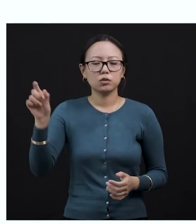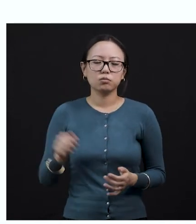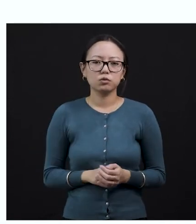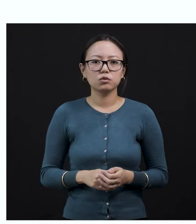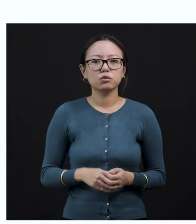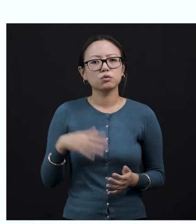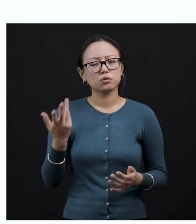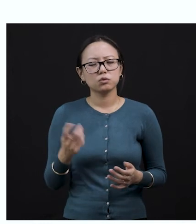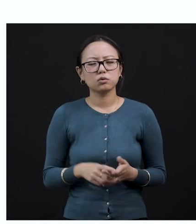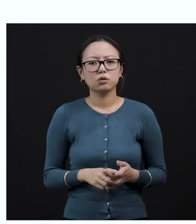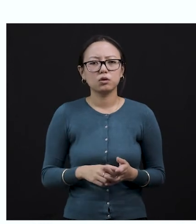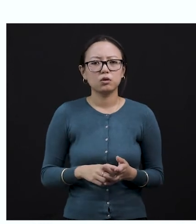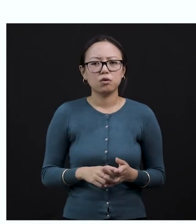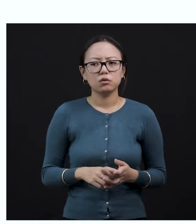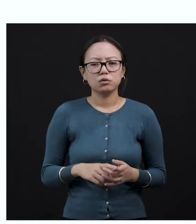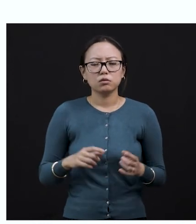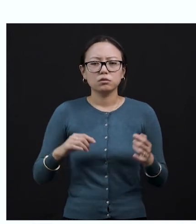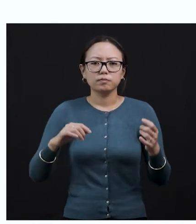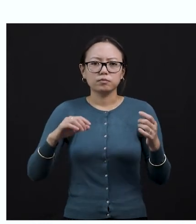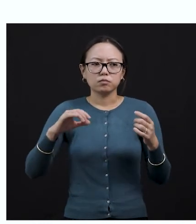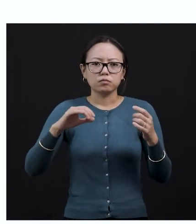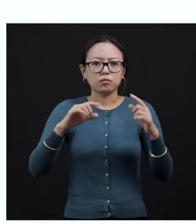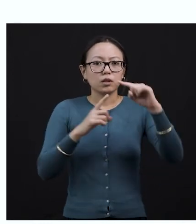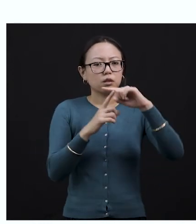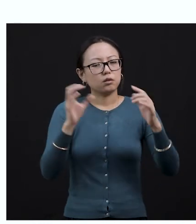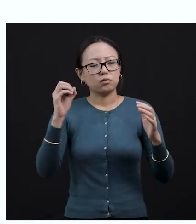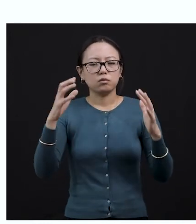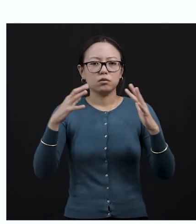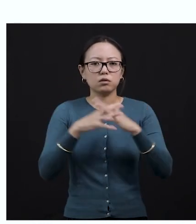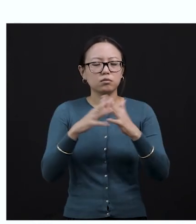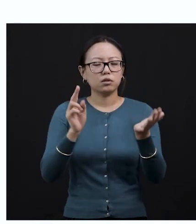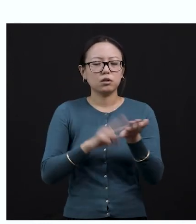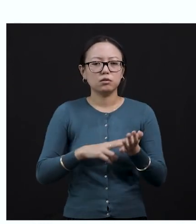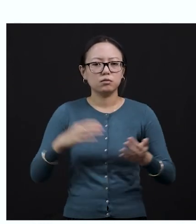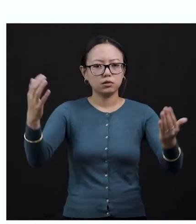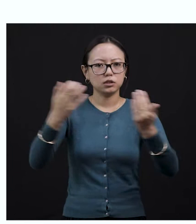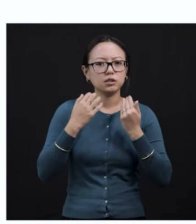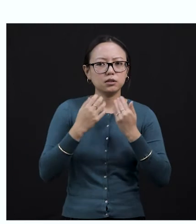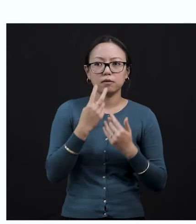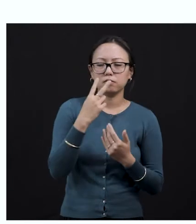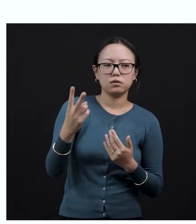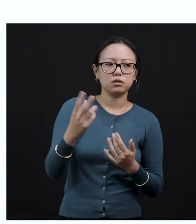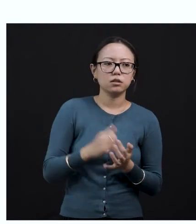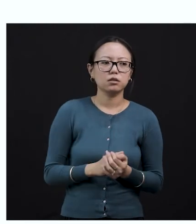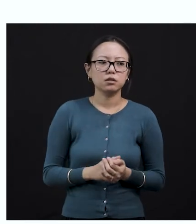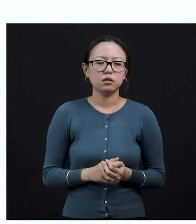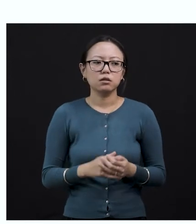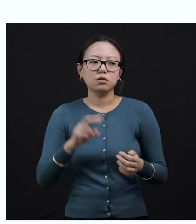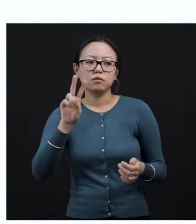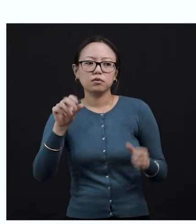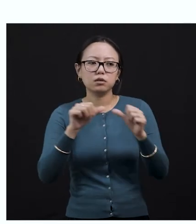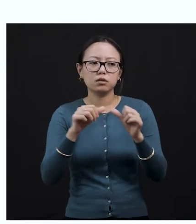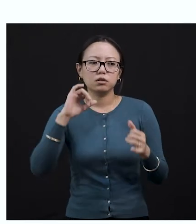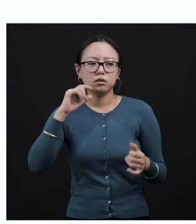Now Vaishyas were mostly engaged in trade. They were the merchants. They